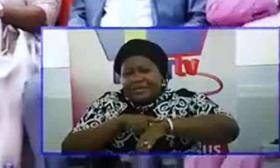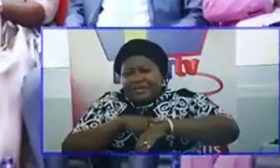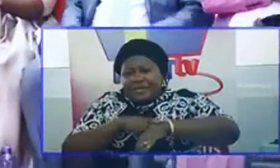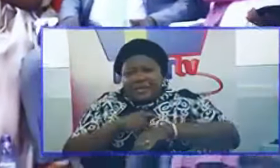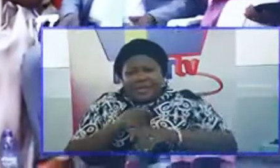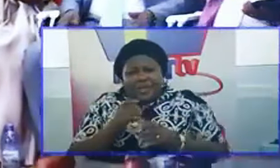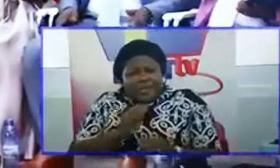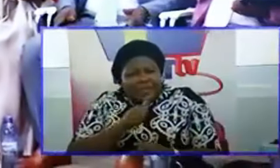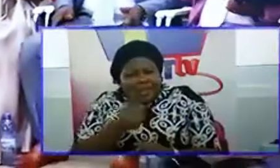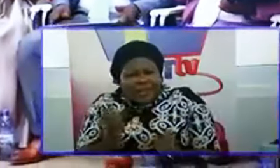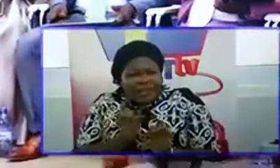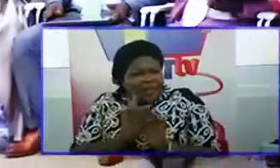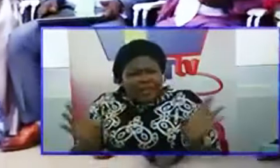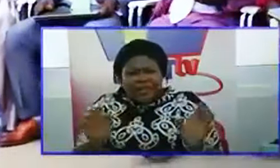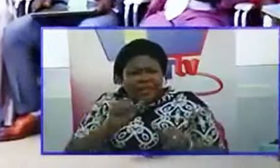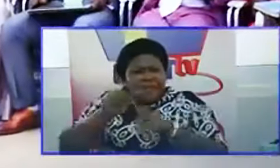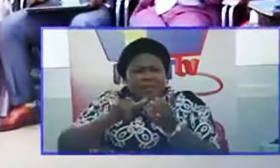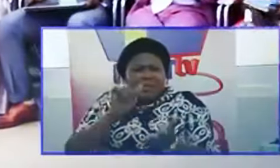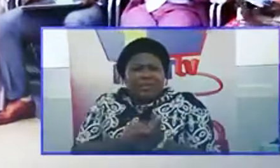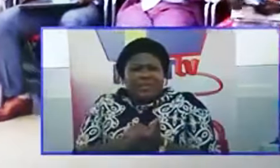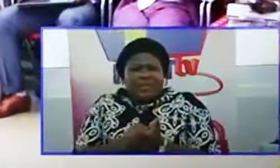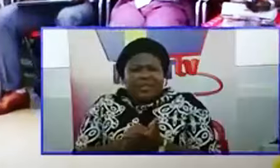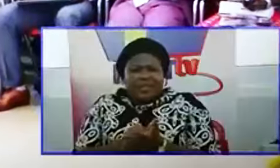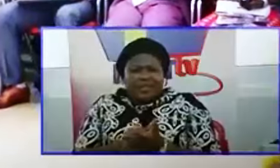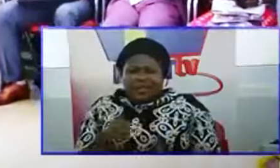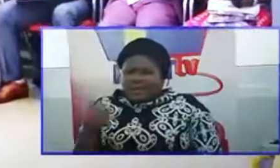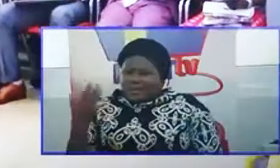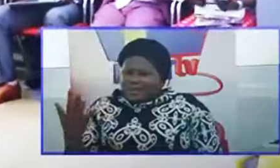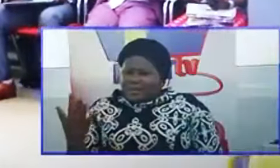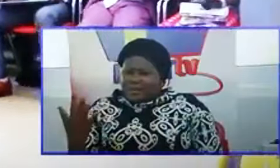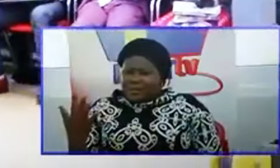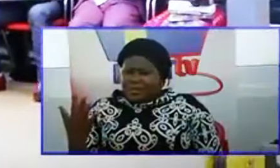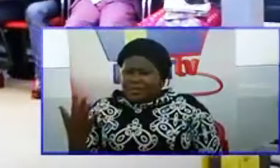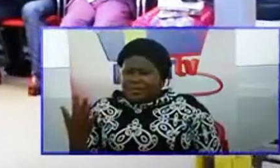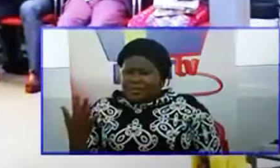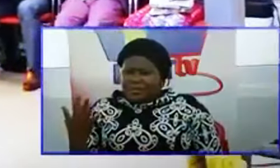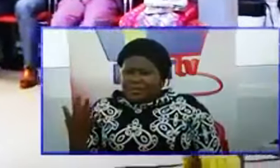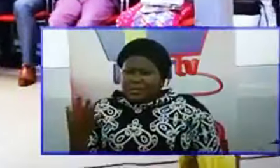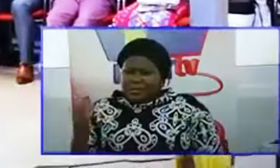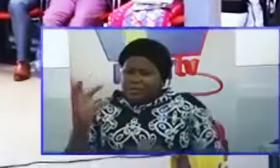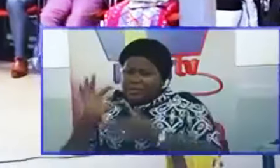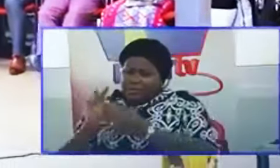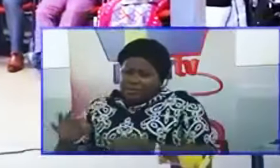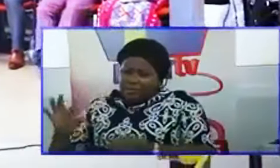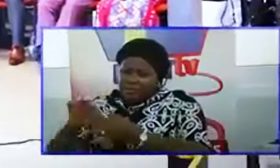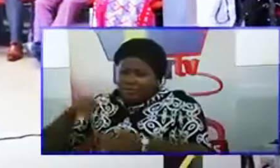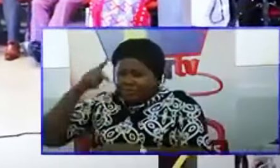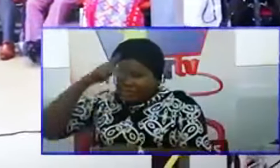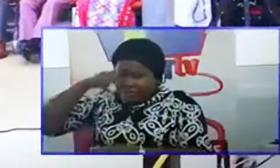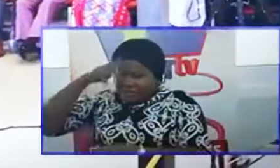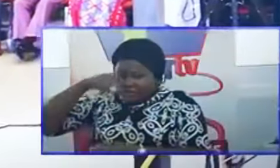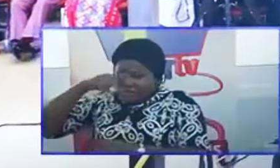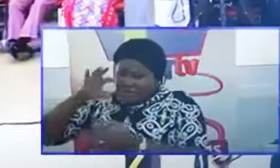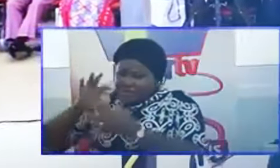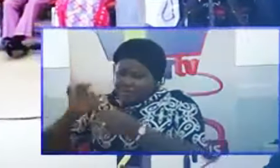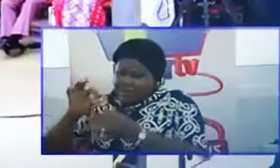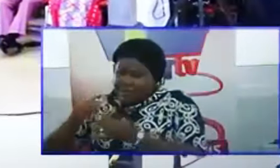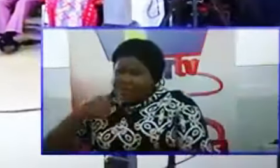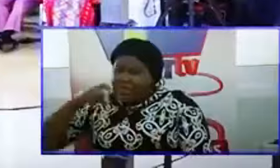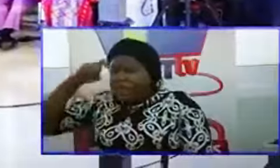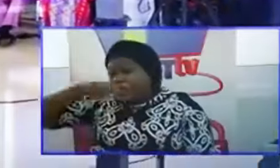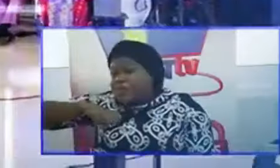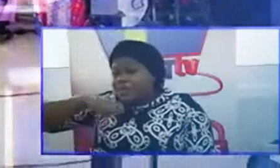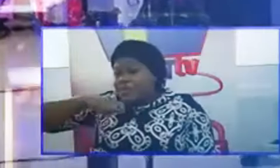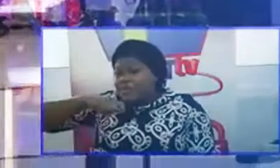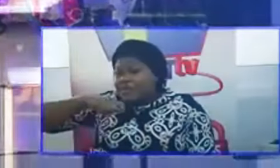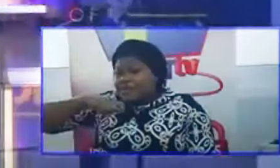extraordinary about the other five the parable calls as wise.